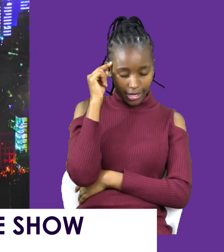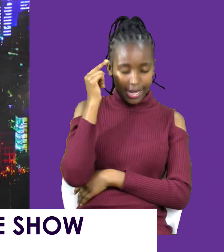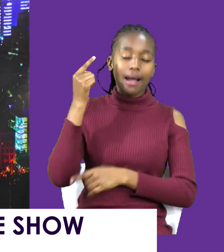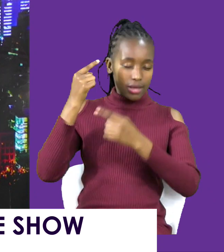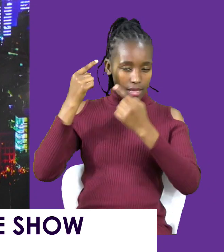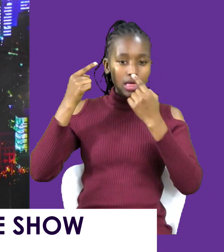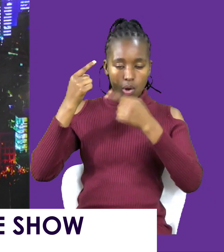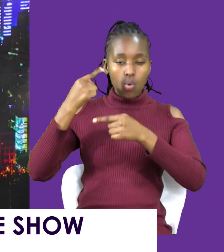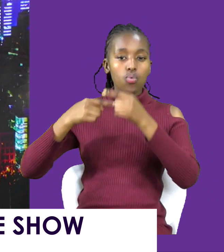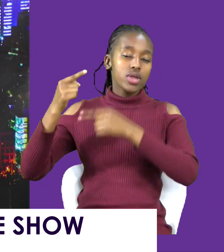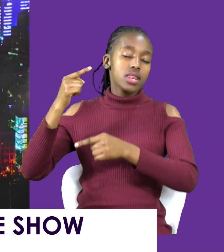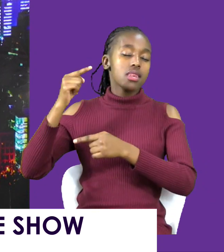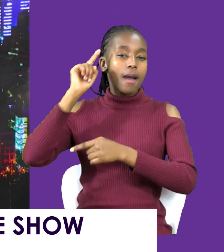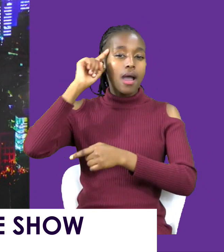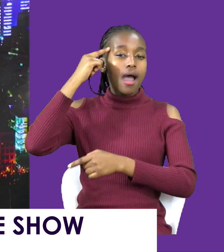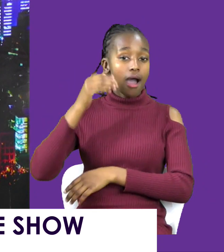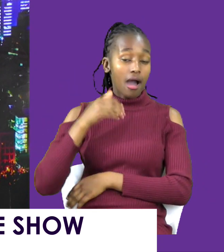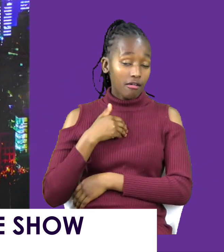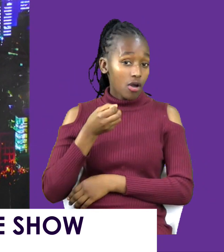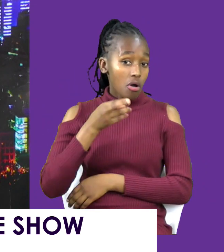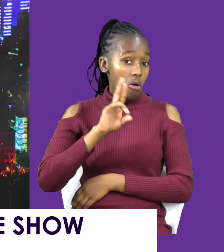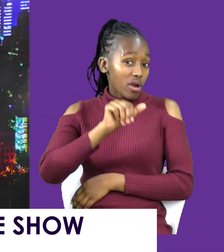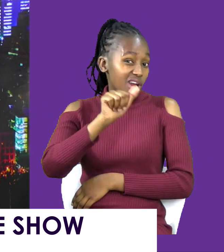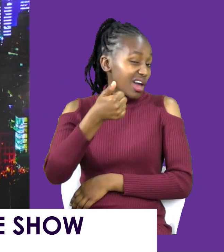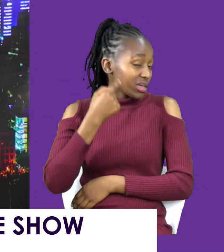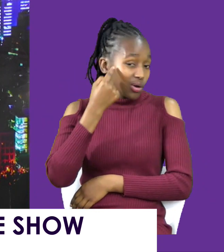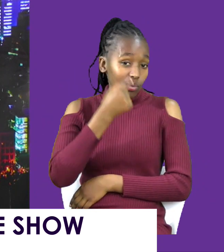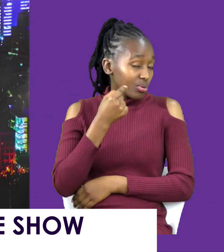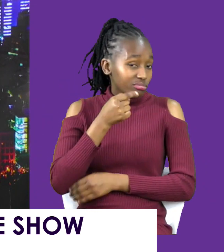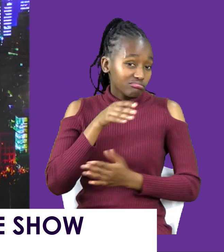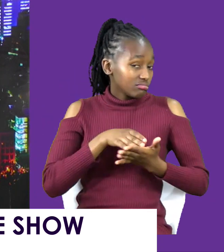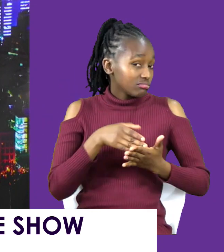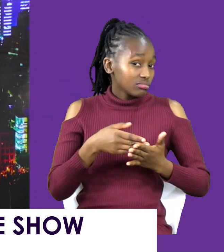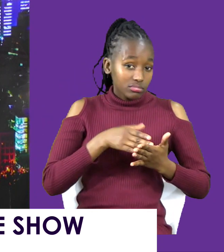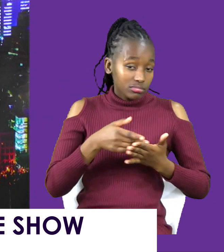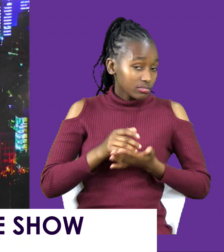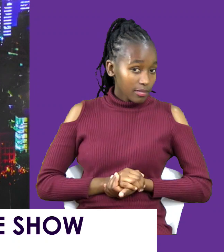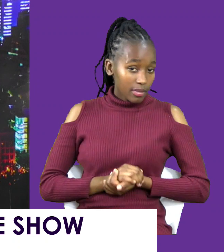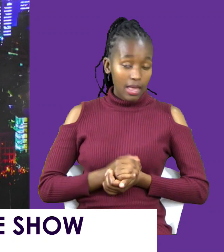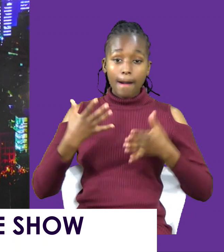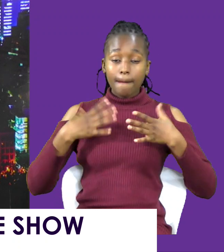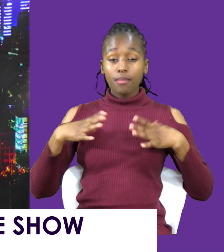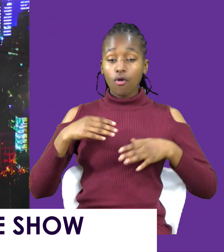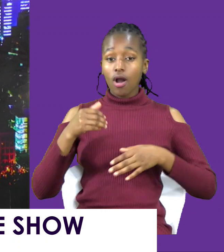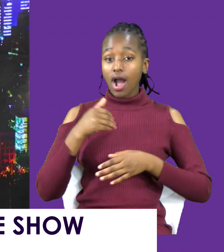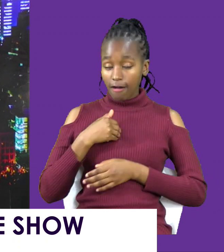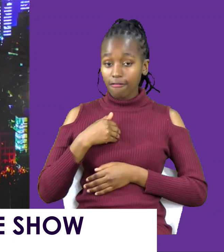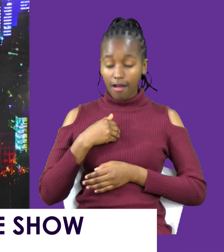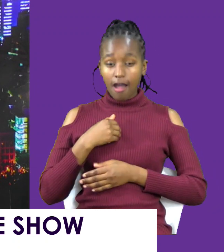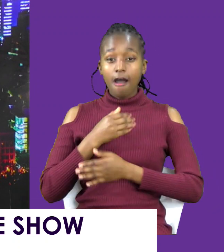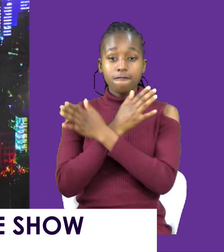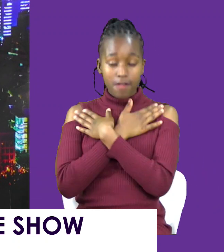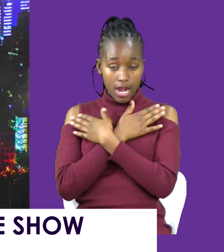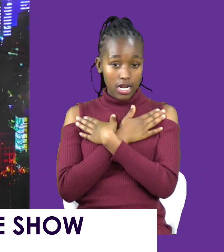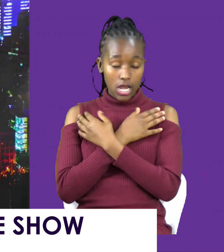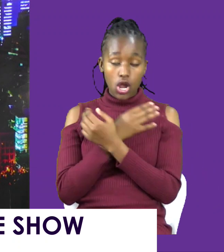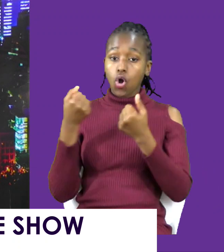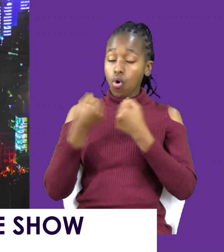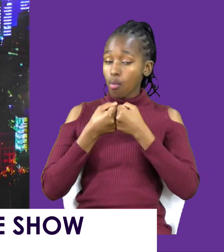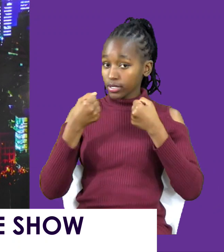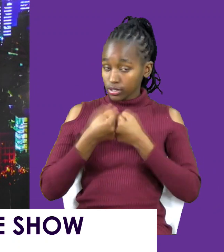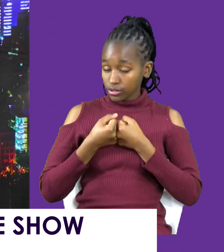physically? That is why people go for friendly matches. Because when you play with people who have